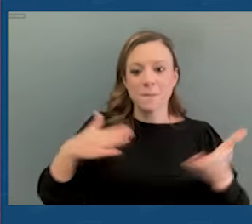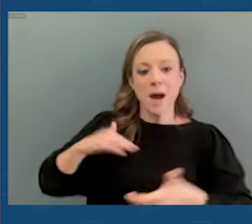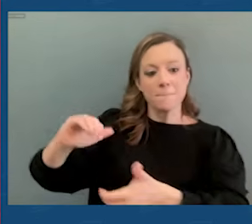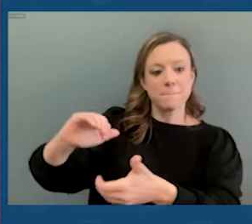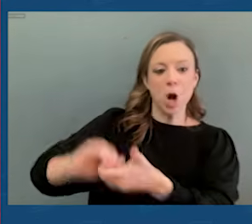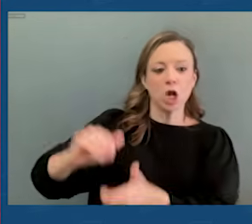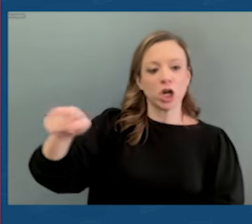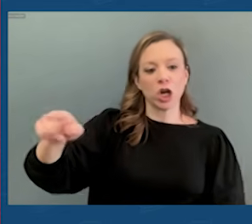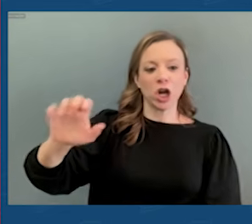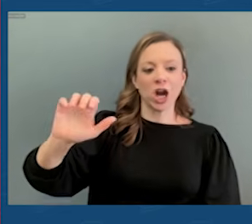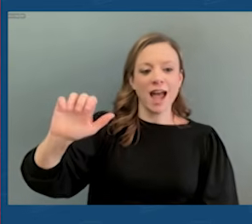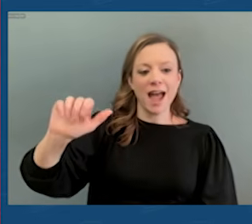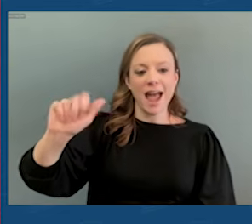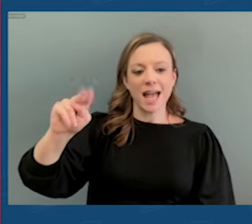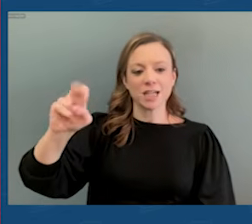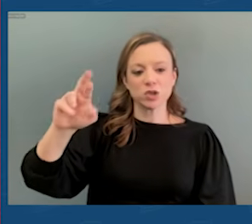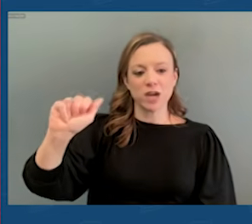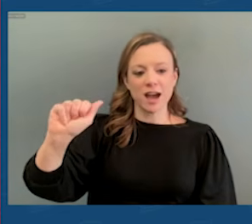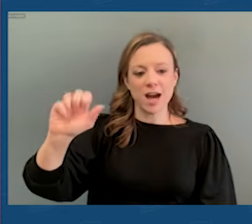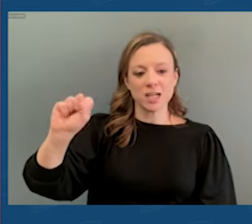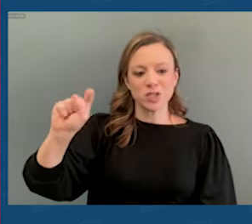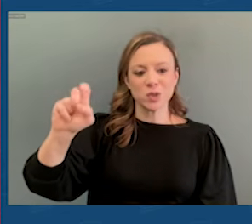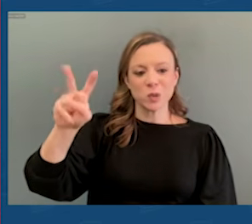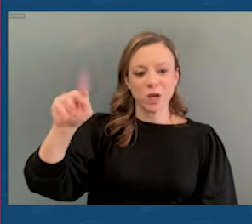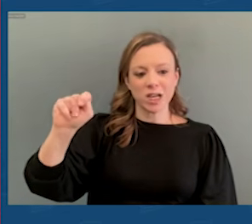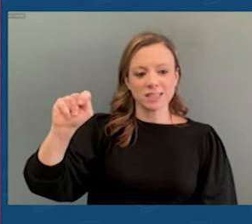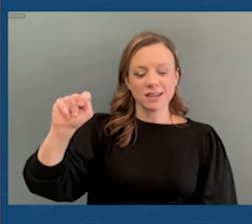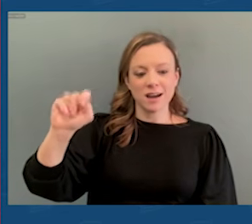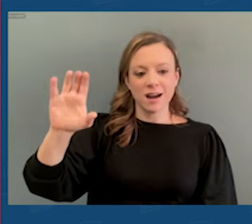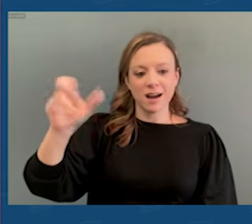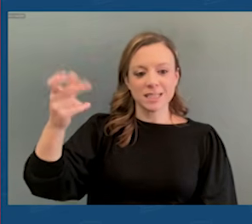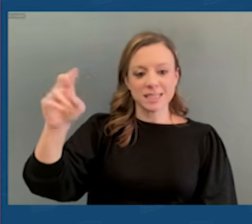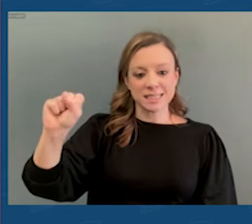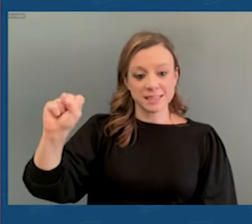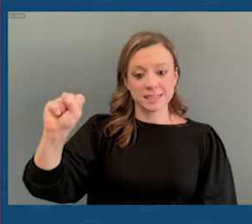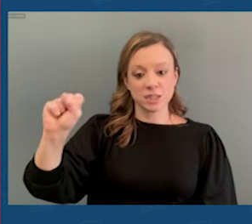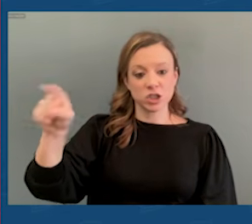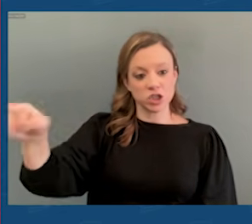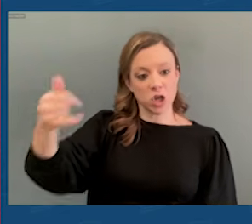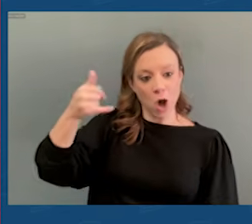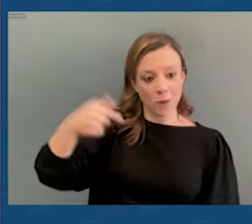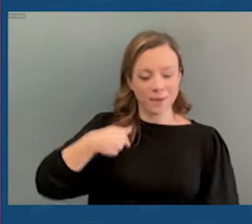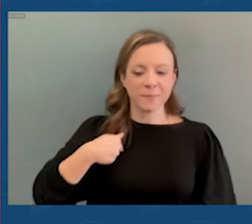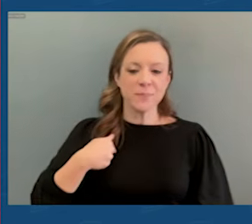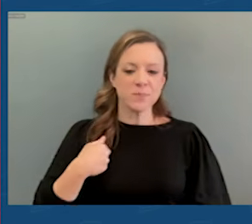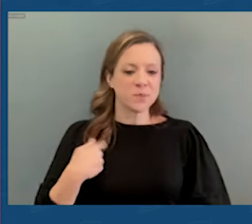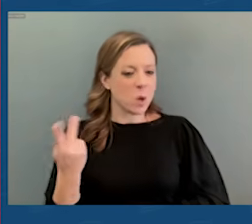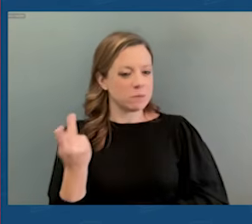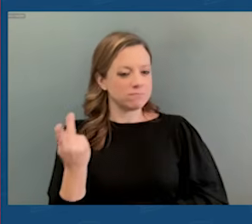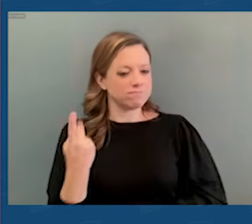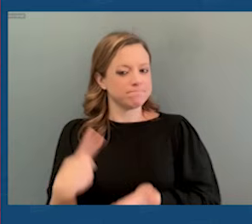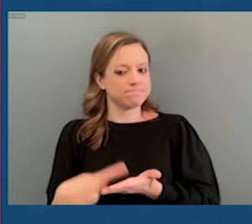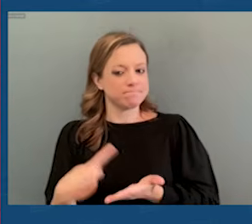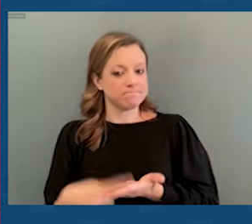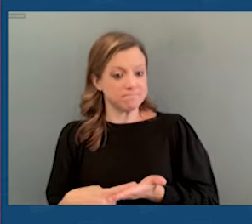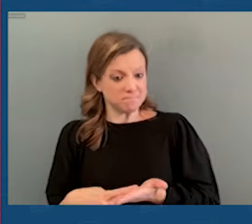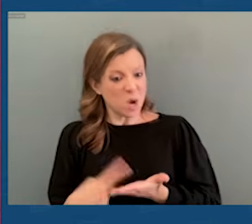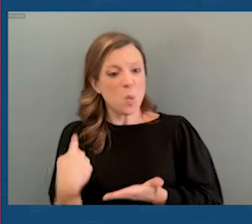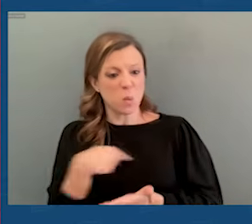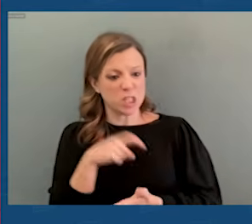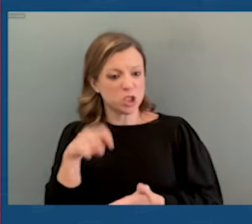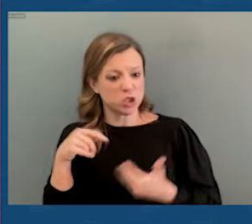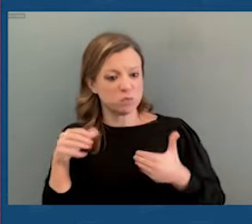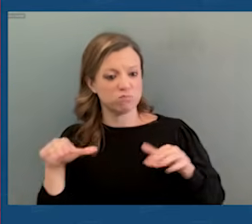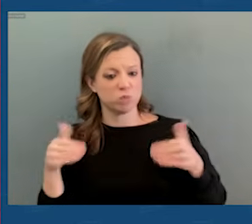remember when she called me and we talked about this, and I said, yes, I think this is real and we should do it. And she says, all right, well, I'm going to get to